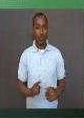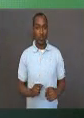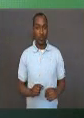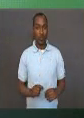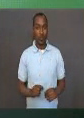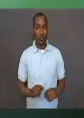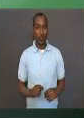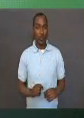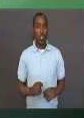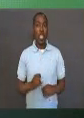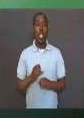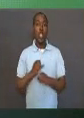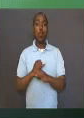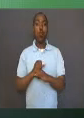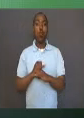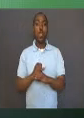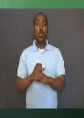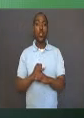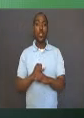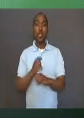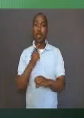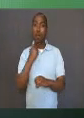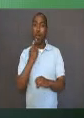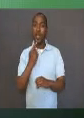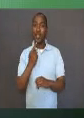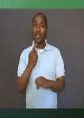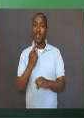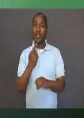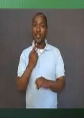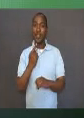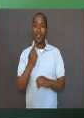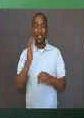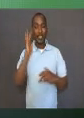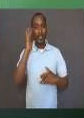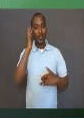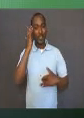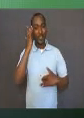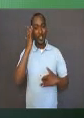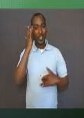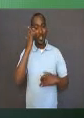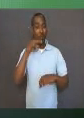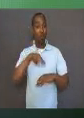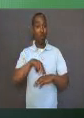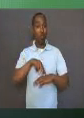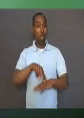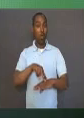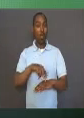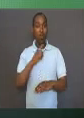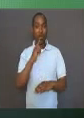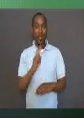term immunity means the ability to keep from getting sick from a certain